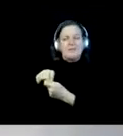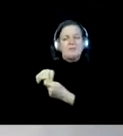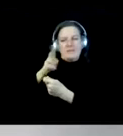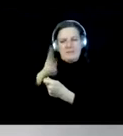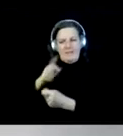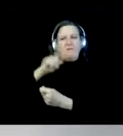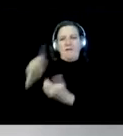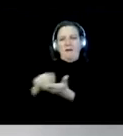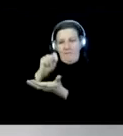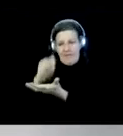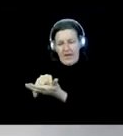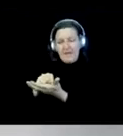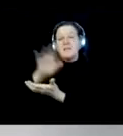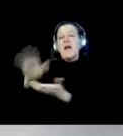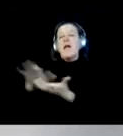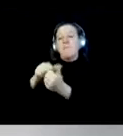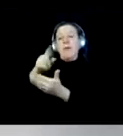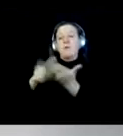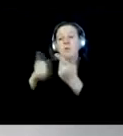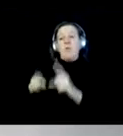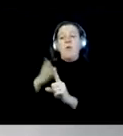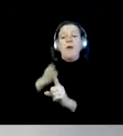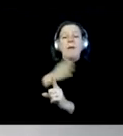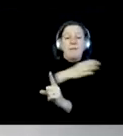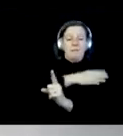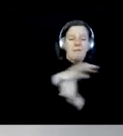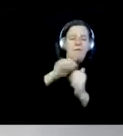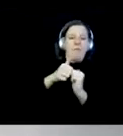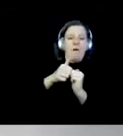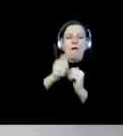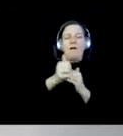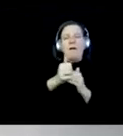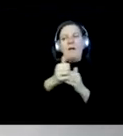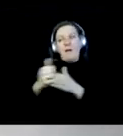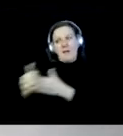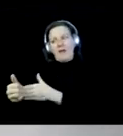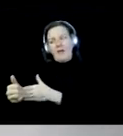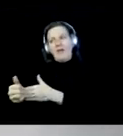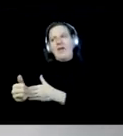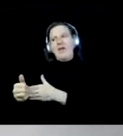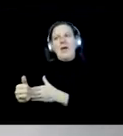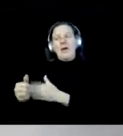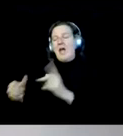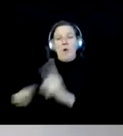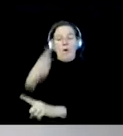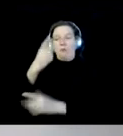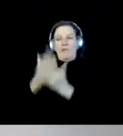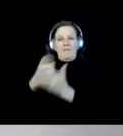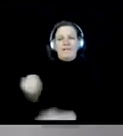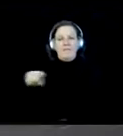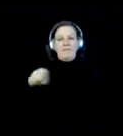what came before, and how kind of silly that or irrelevant some of that stuff seems.